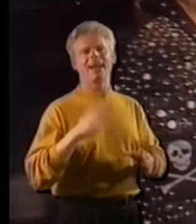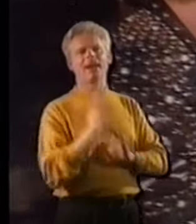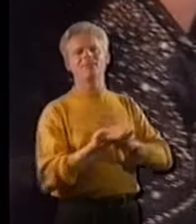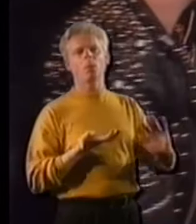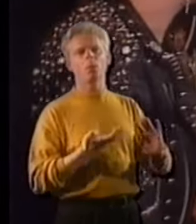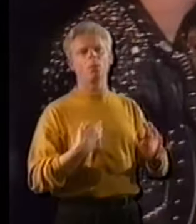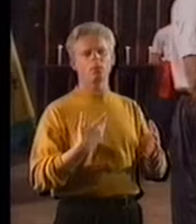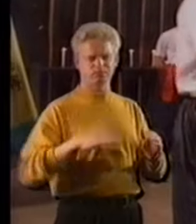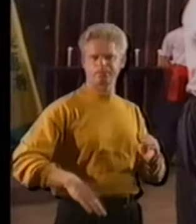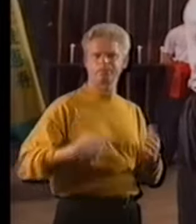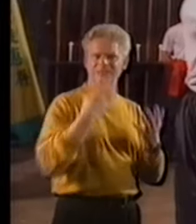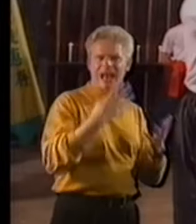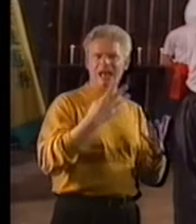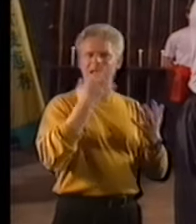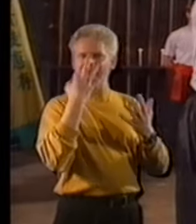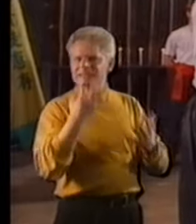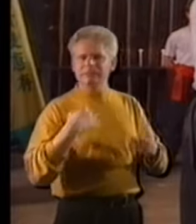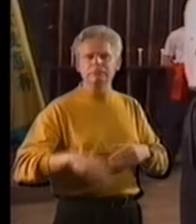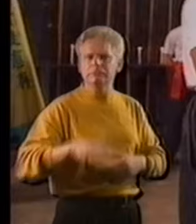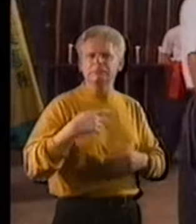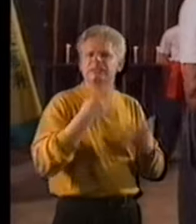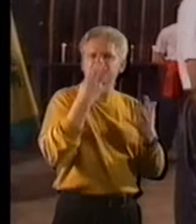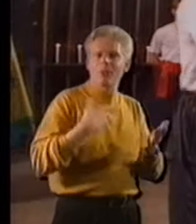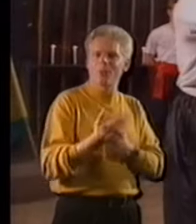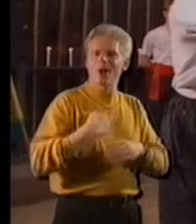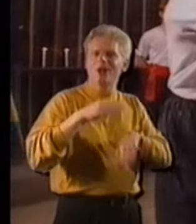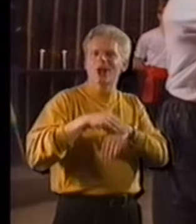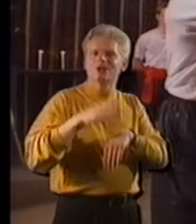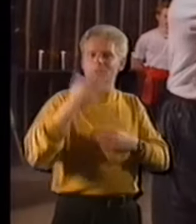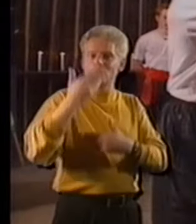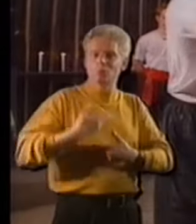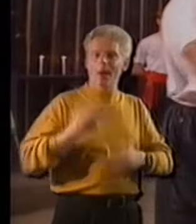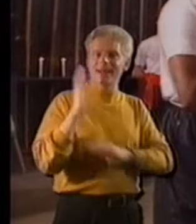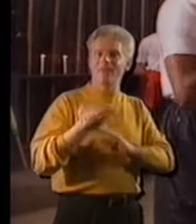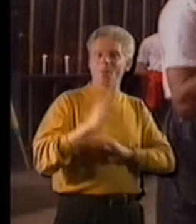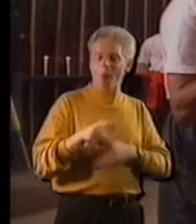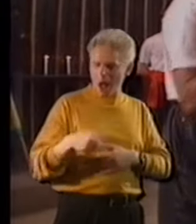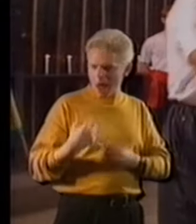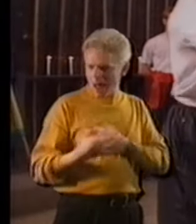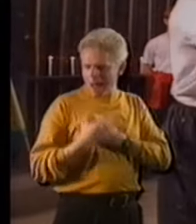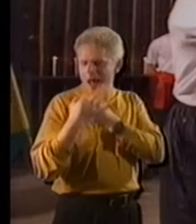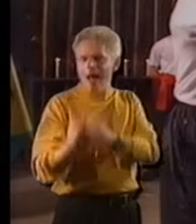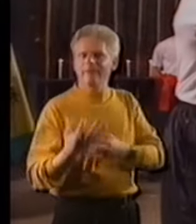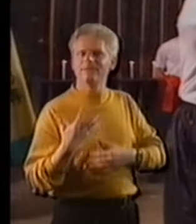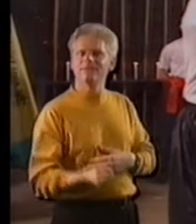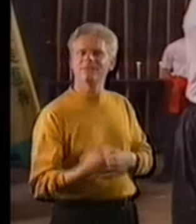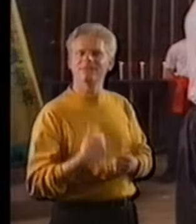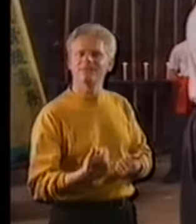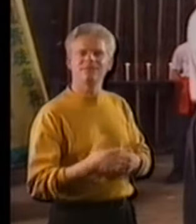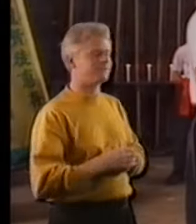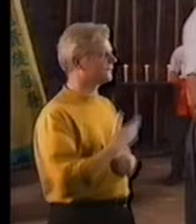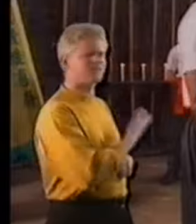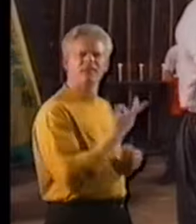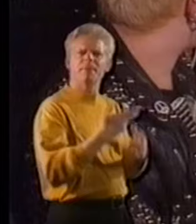I started Kung Fu, about 8 years old, and now 9 years old, with my cousin showing me Kung Fu,